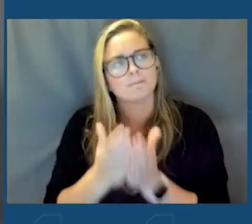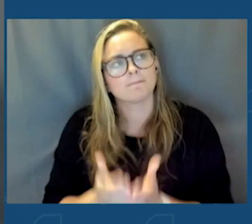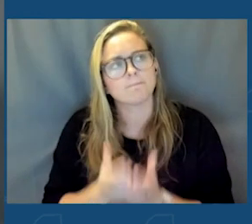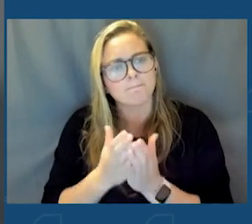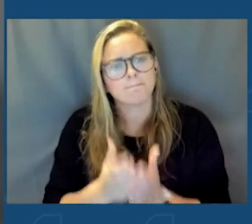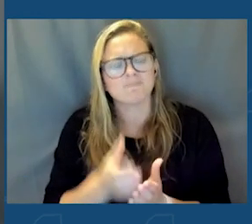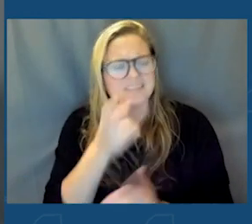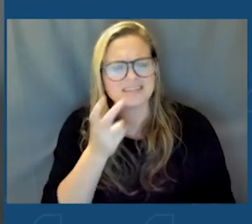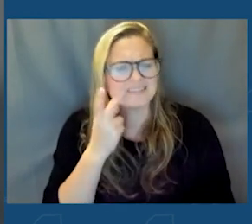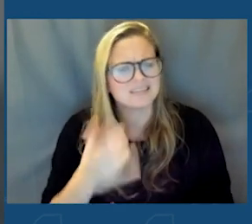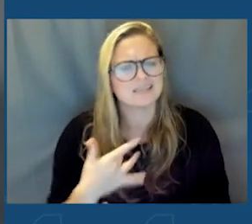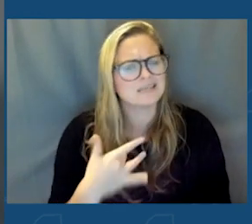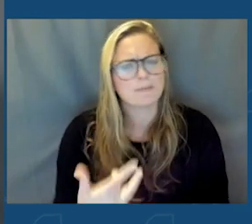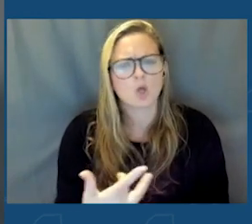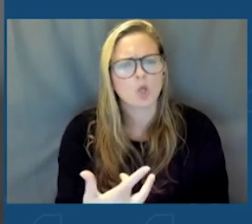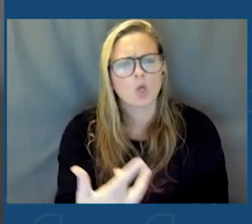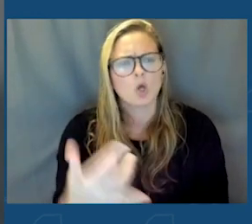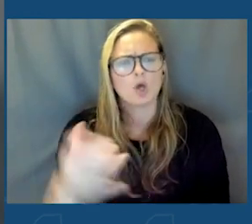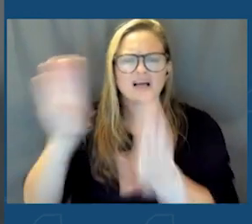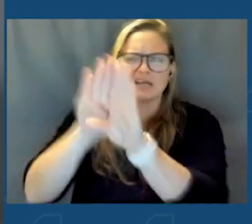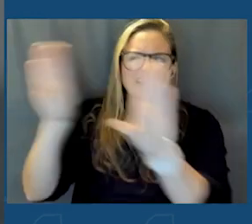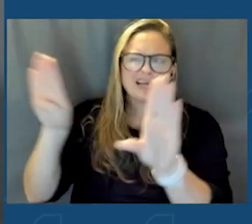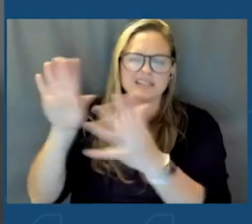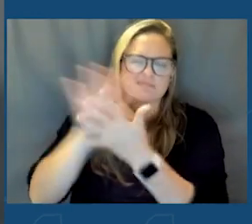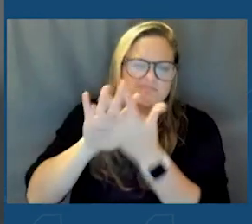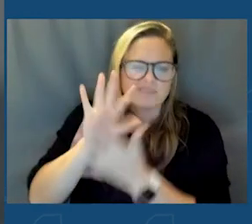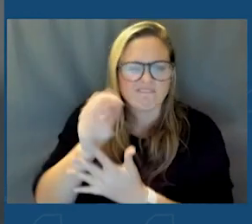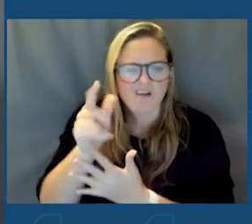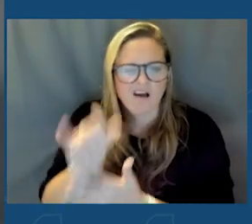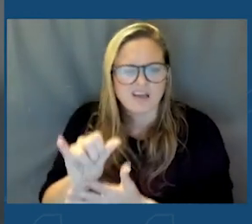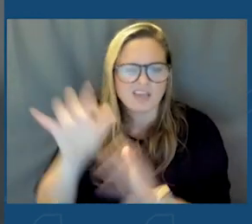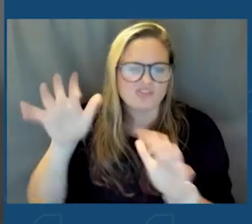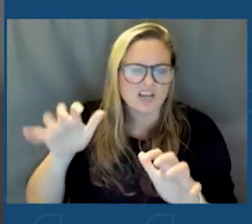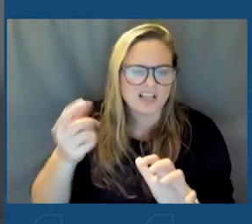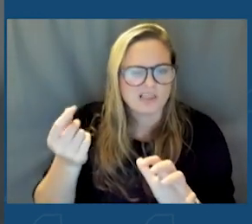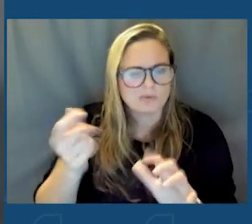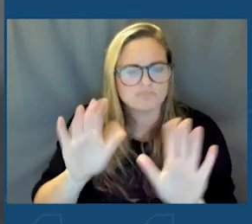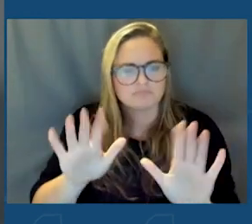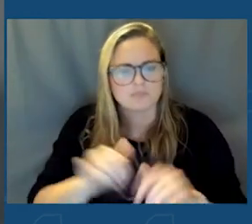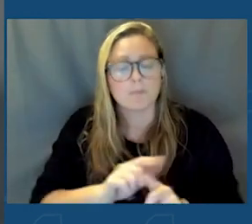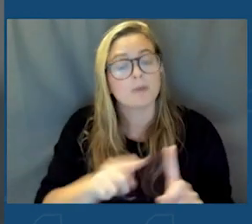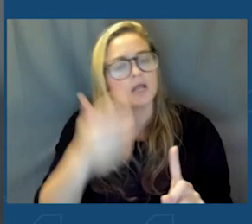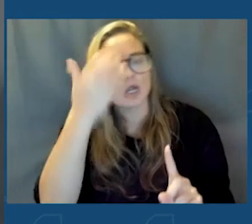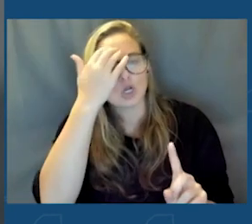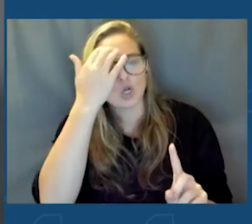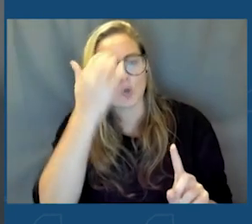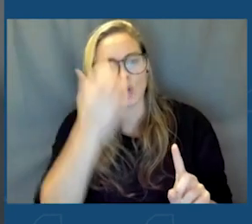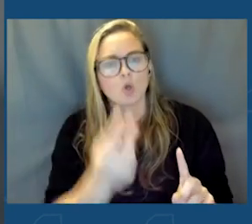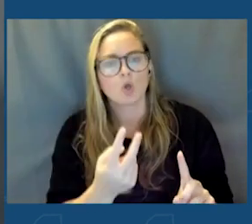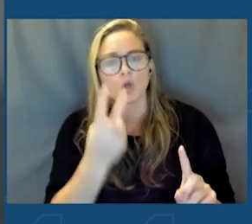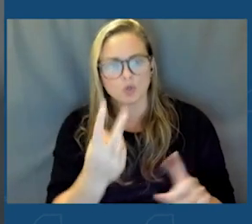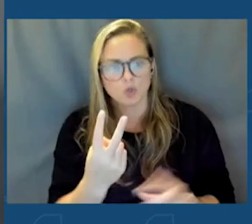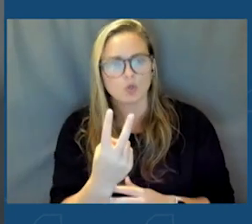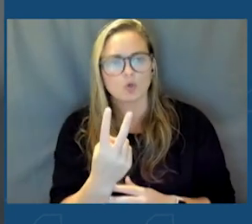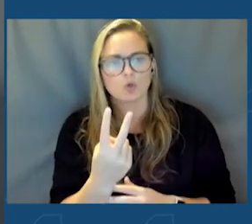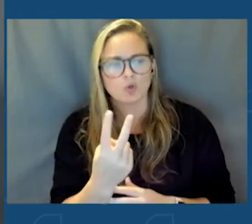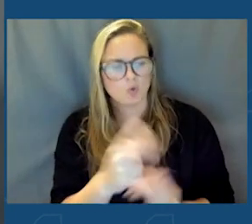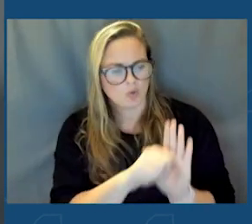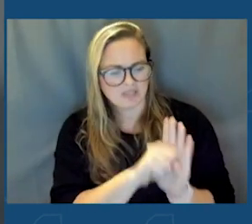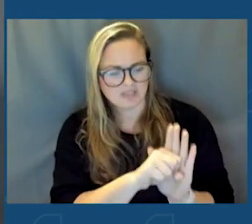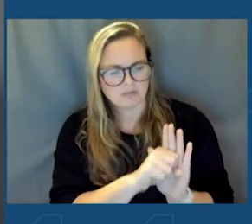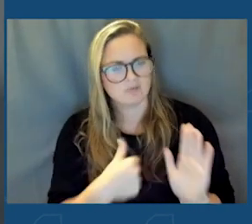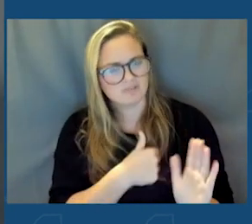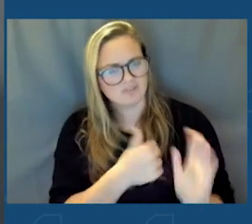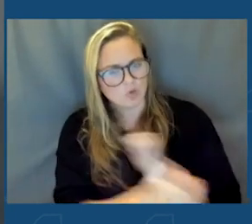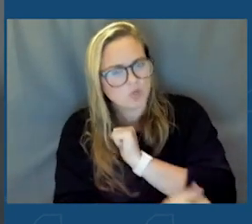usual skyline because a little bit foggy out there, a little bit rainy. But I also knew there are two enduring symbols of our